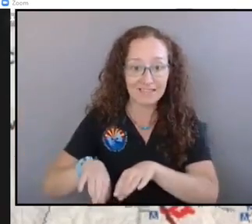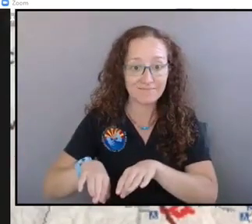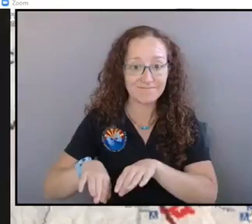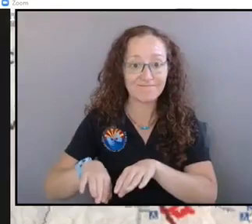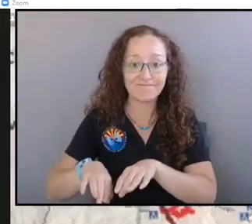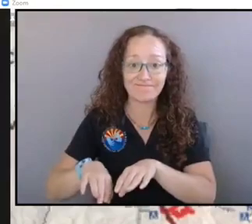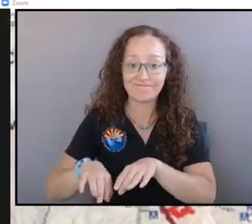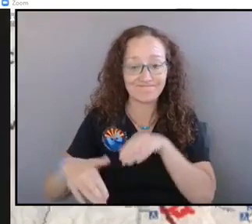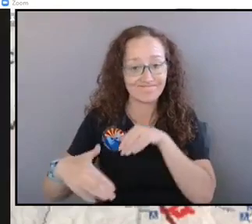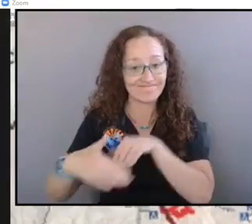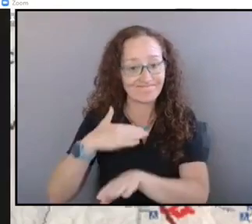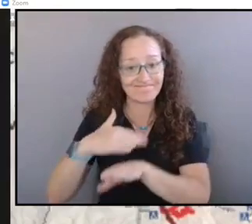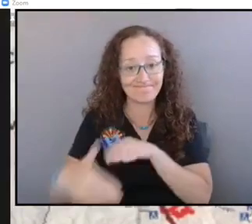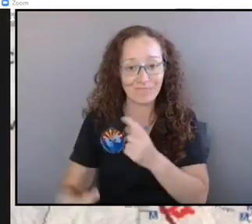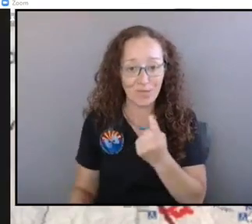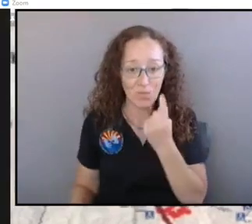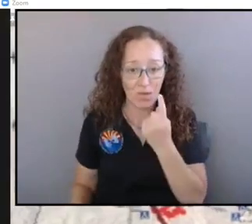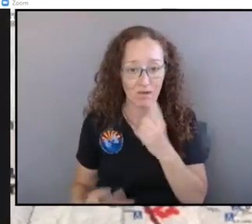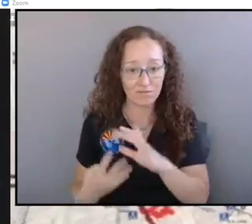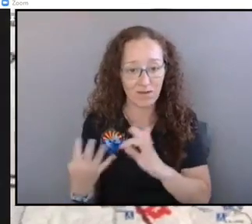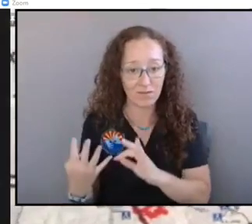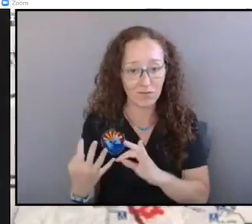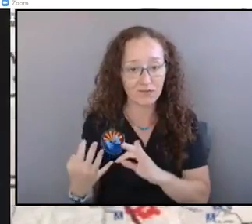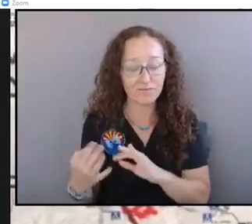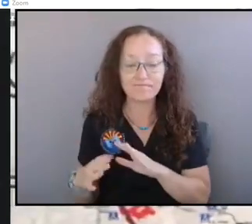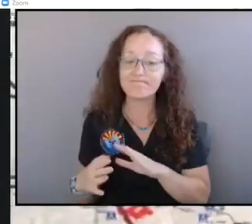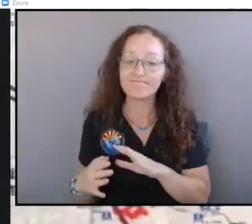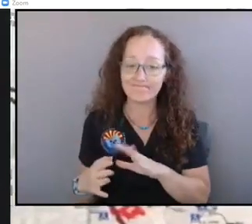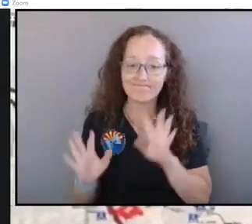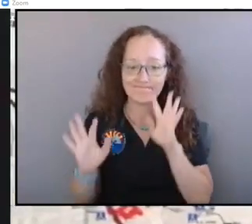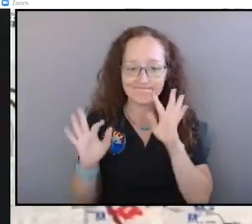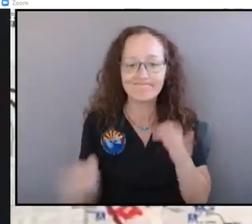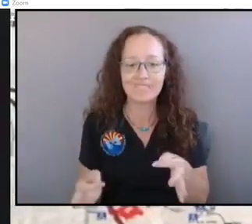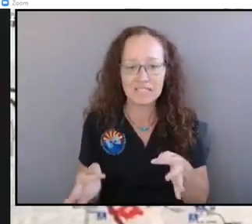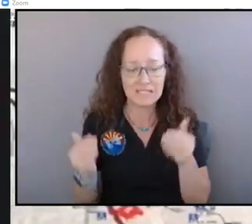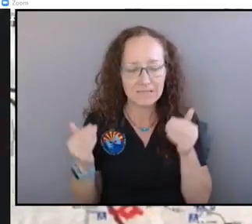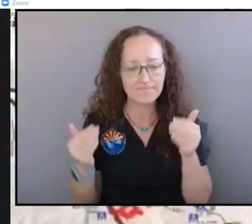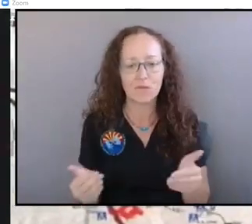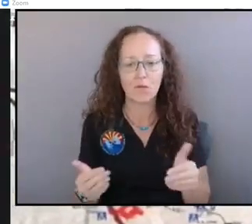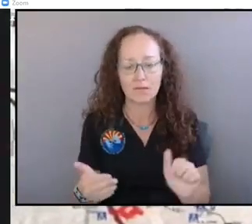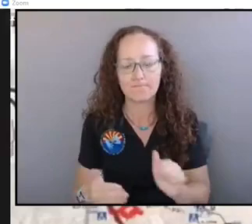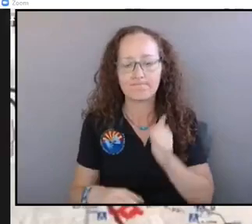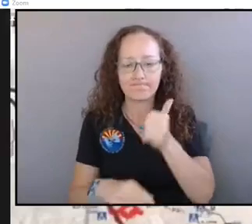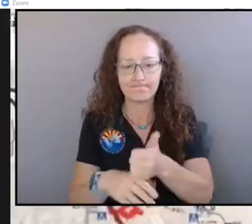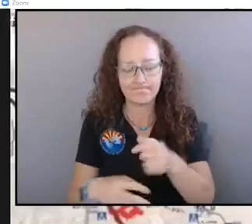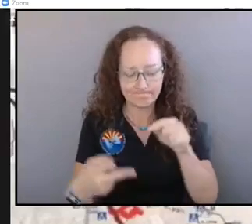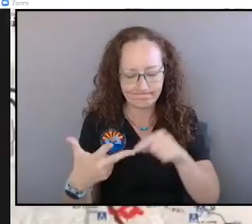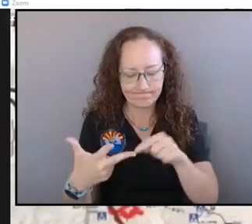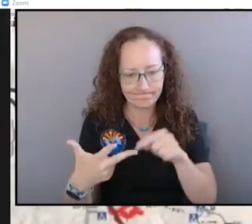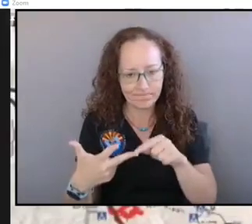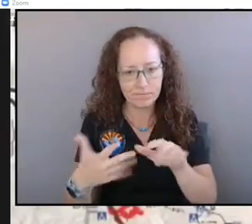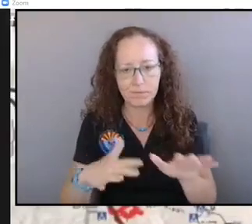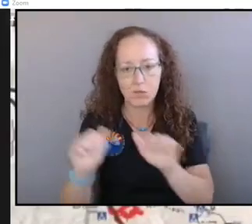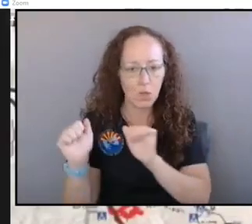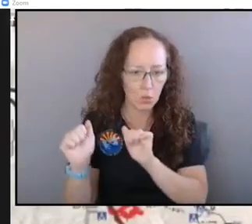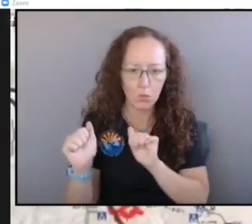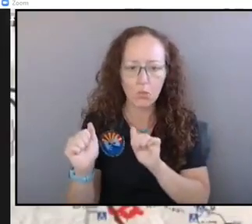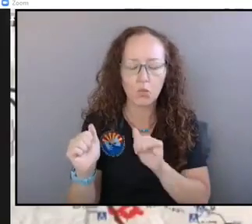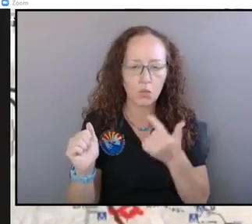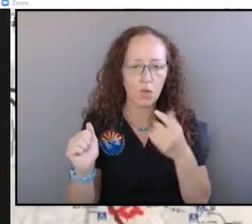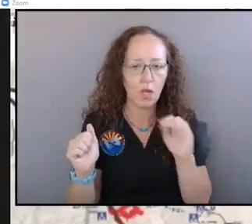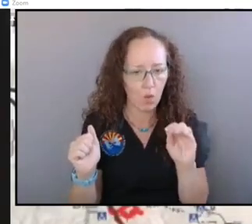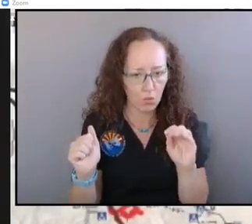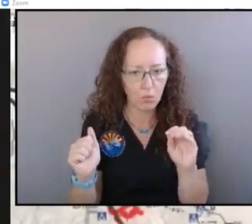in the canyon, it's one way in, one way out. We did make the decision to go ahead and implement a go evacuation status on the